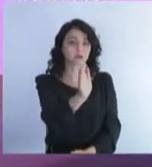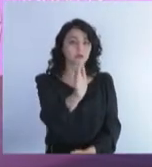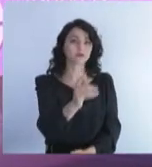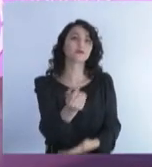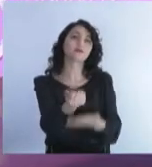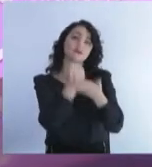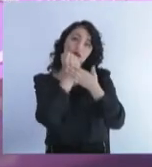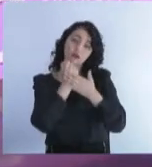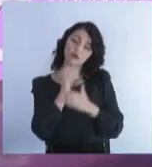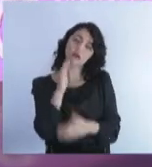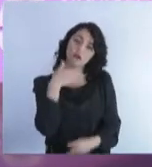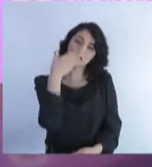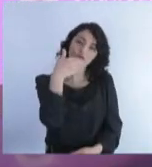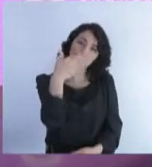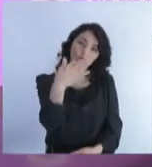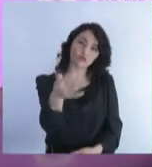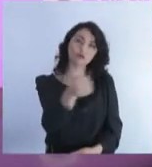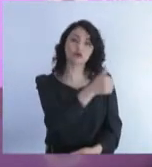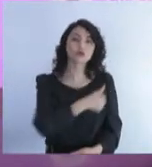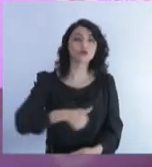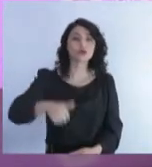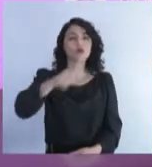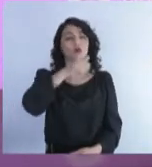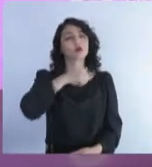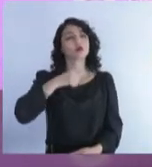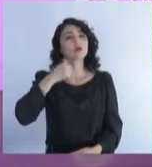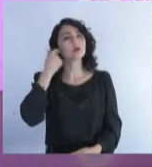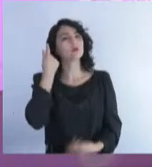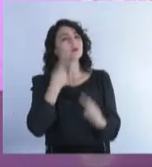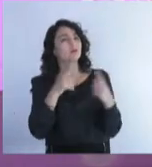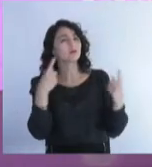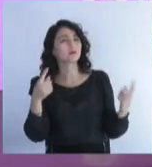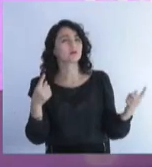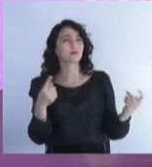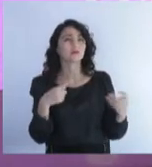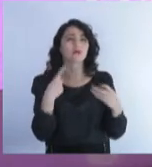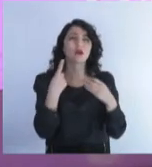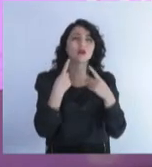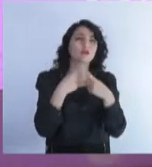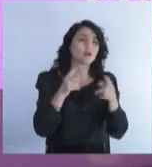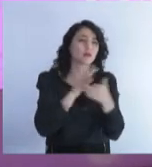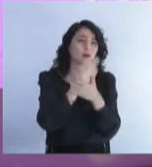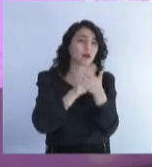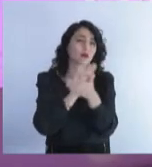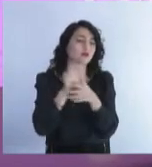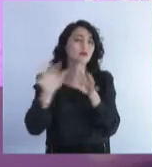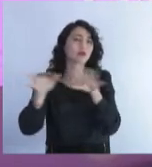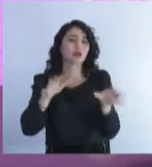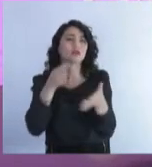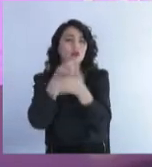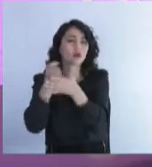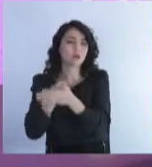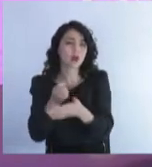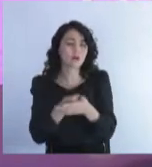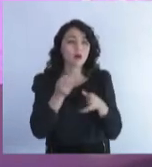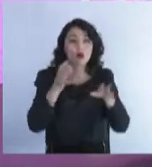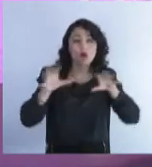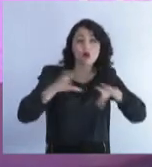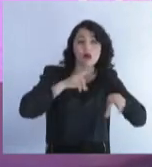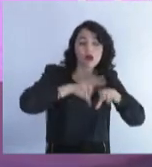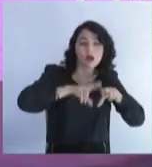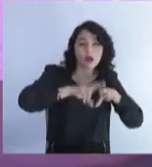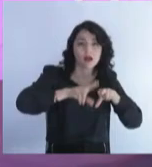the future, I think this will be, for example, about the products that we buy, the things we do, what